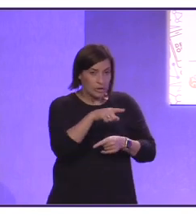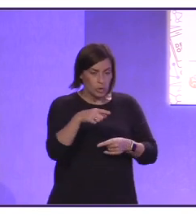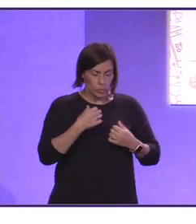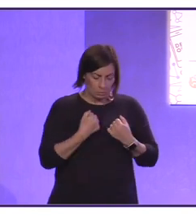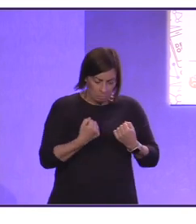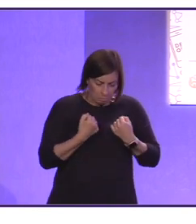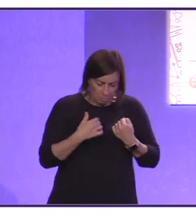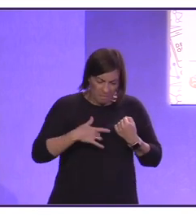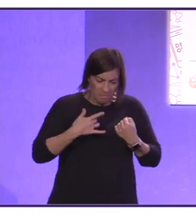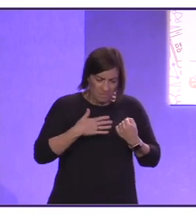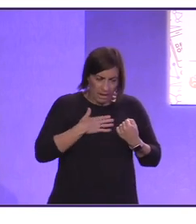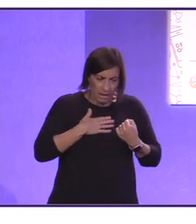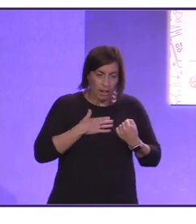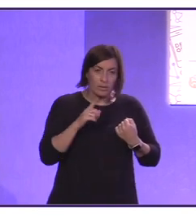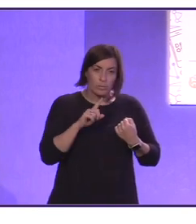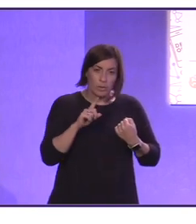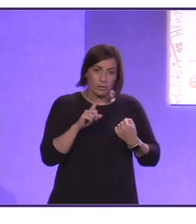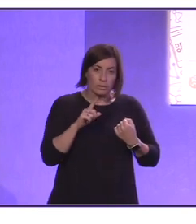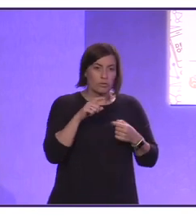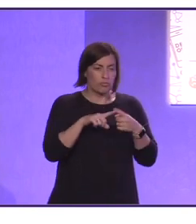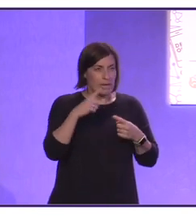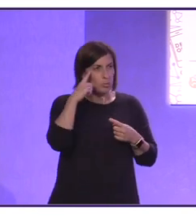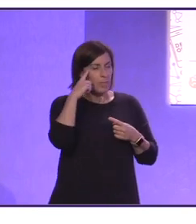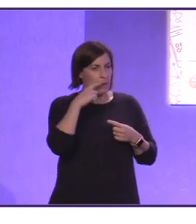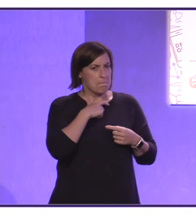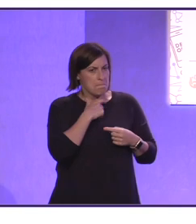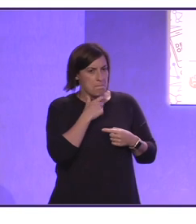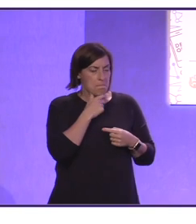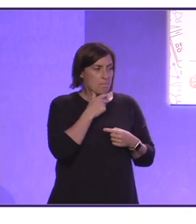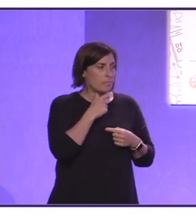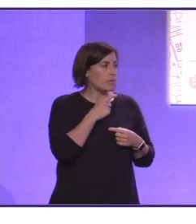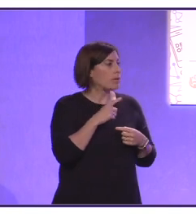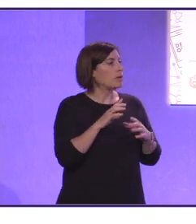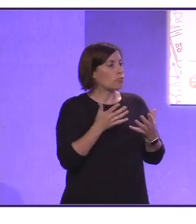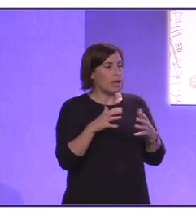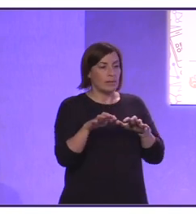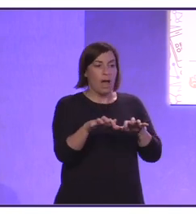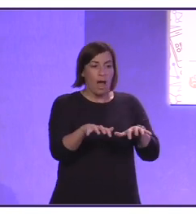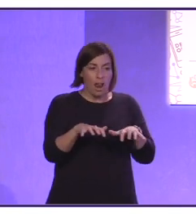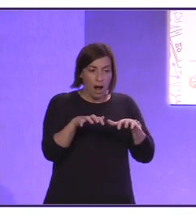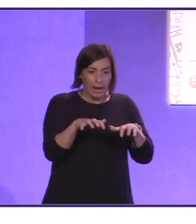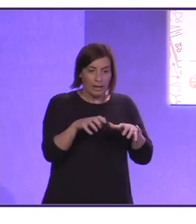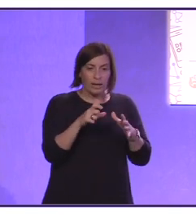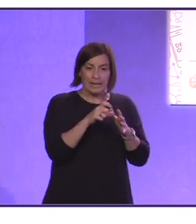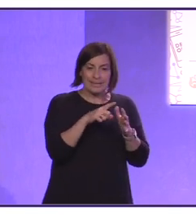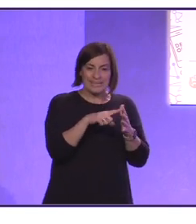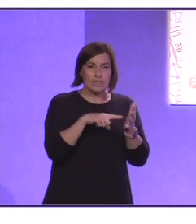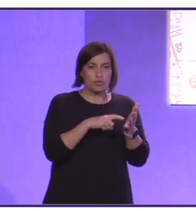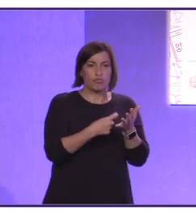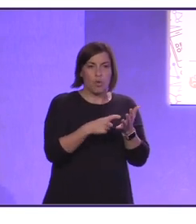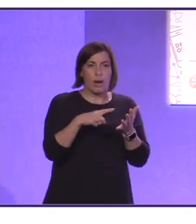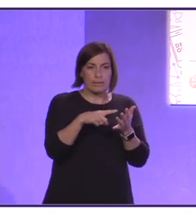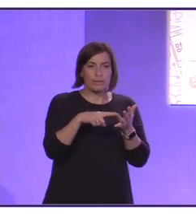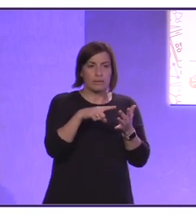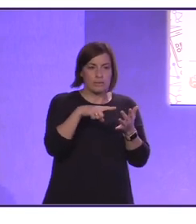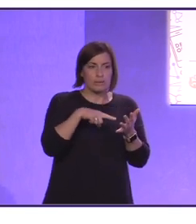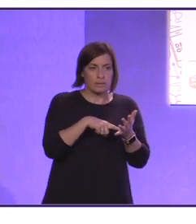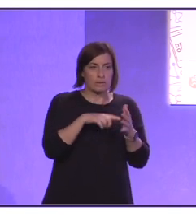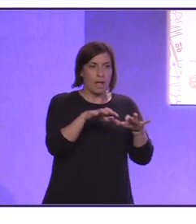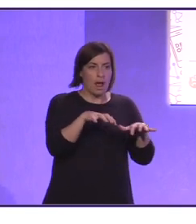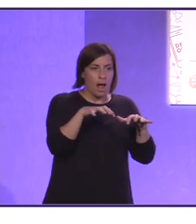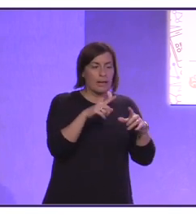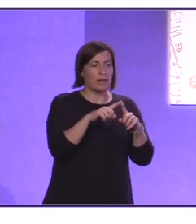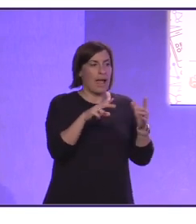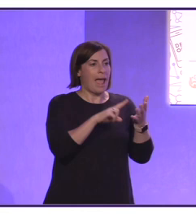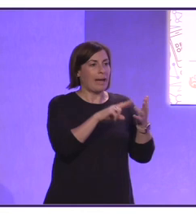decide to do is the right thing for you. The Detroit Lions are an interesting example. They're part of America's National Football